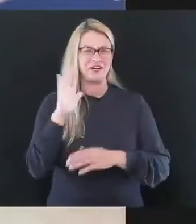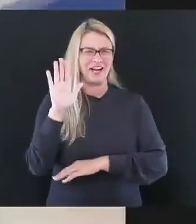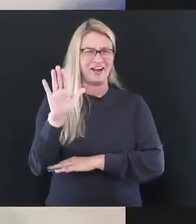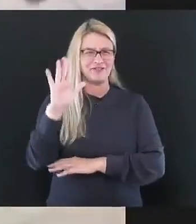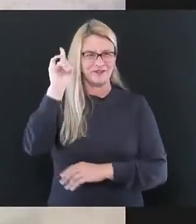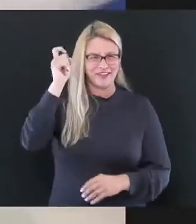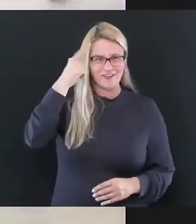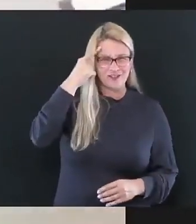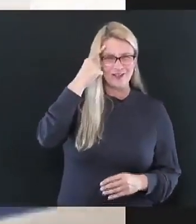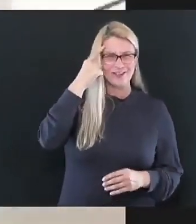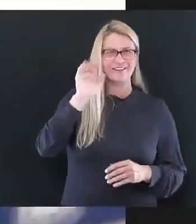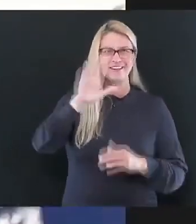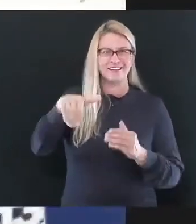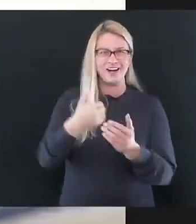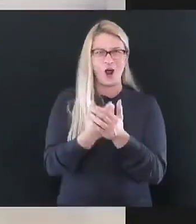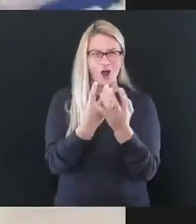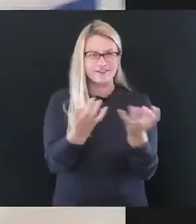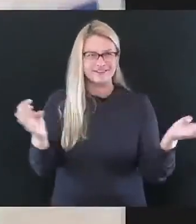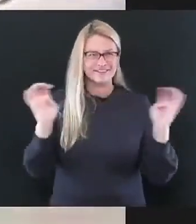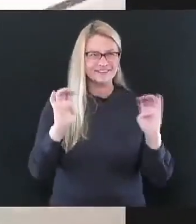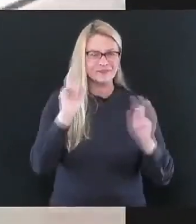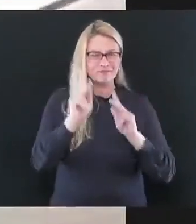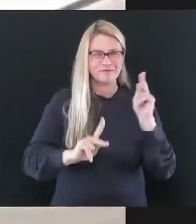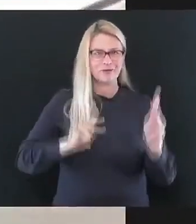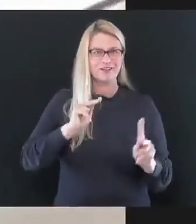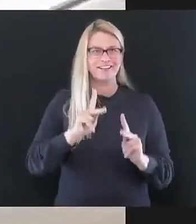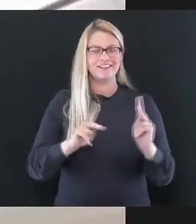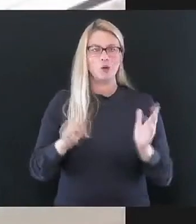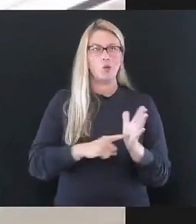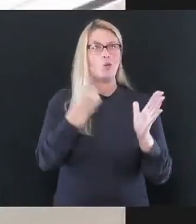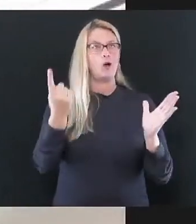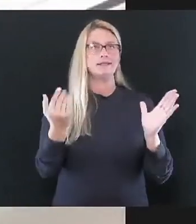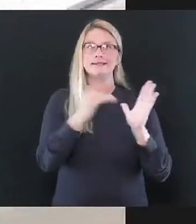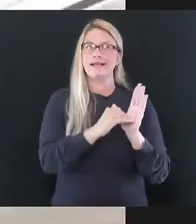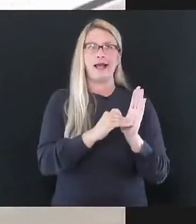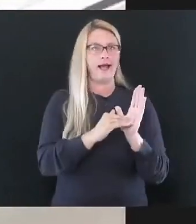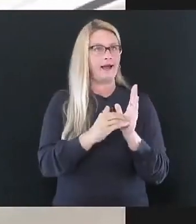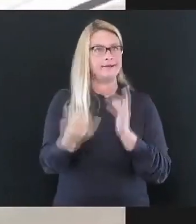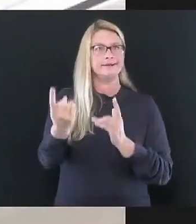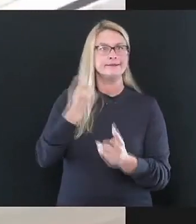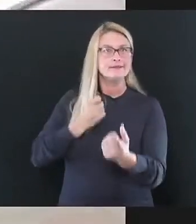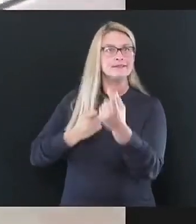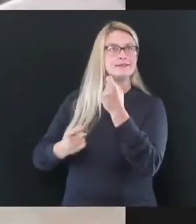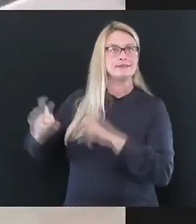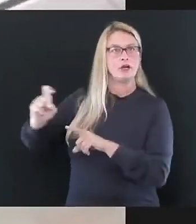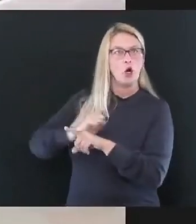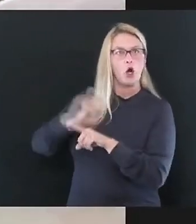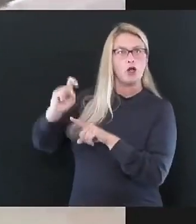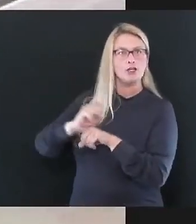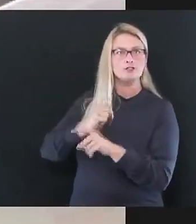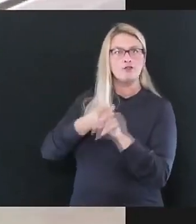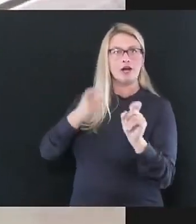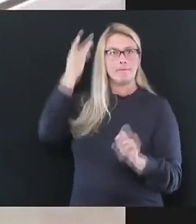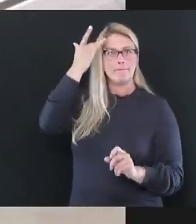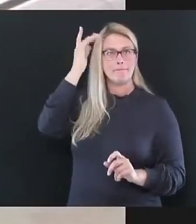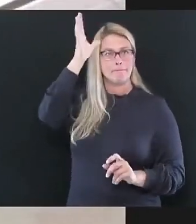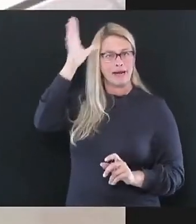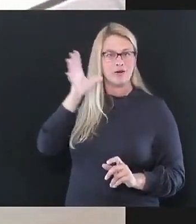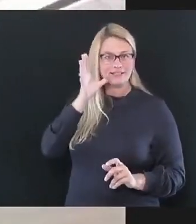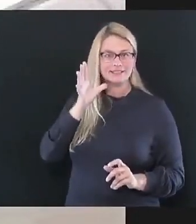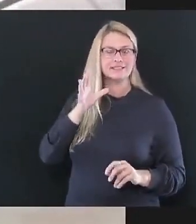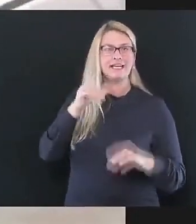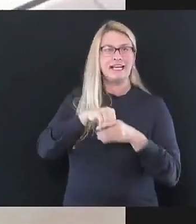Good afternoon, cabinet members. Once again, I'm getting tons of calls, emails, and texts from parents in Putnam